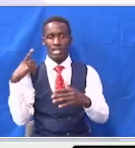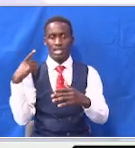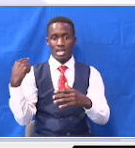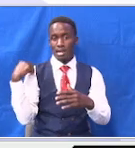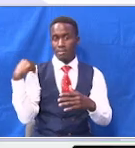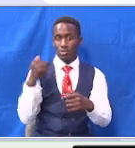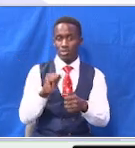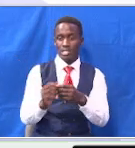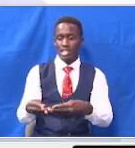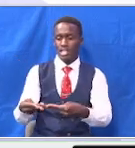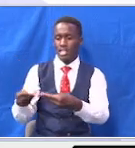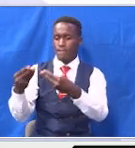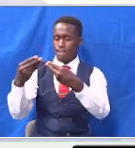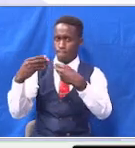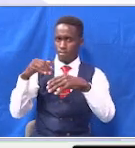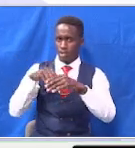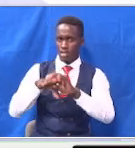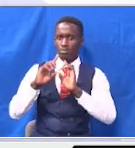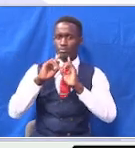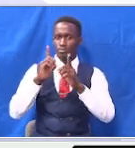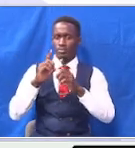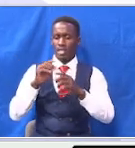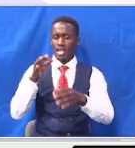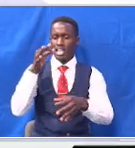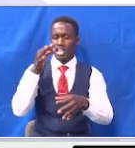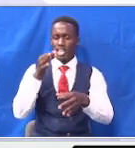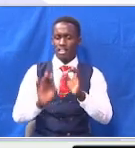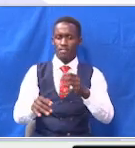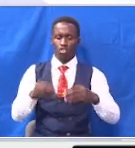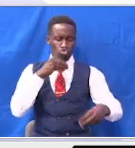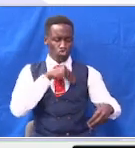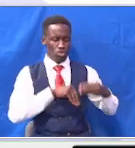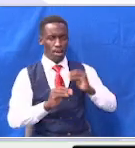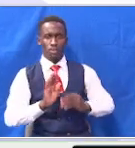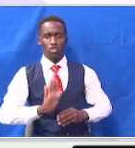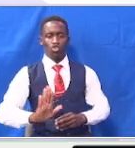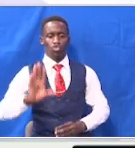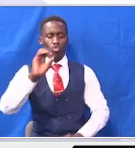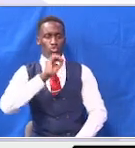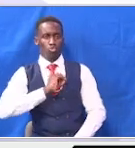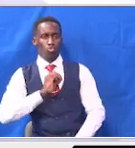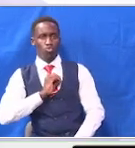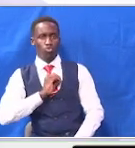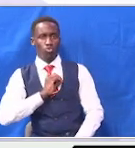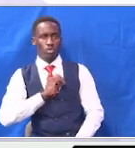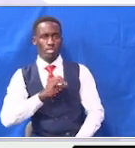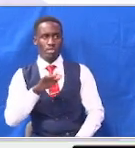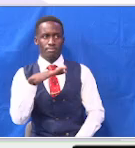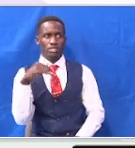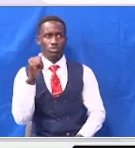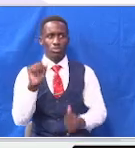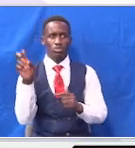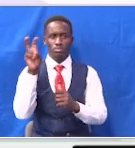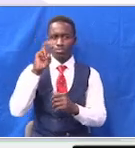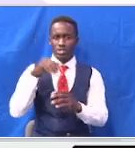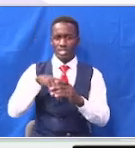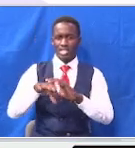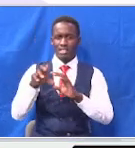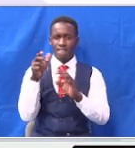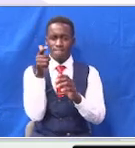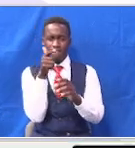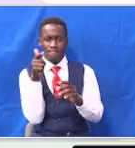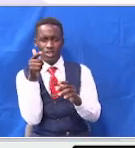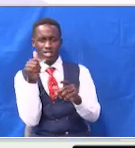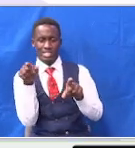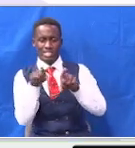again, something that is so critical is that if you are corrupt, you are on your own. And that's the space that is supposed to be watched for the coming like 6 months, like he